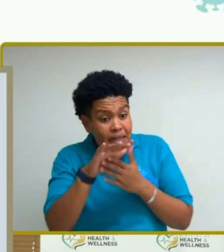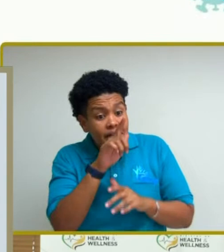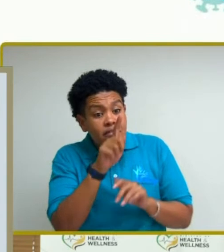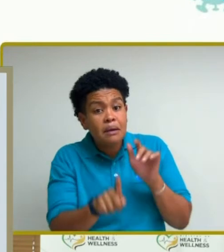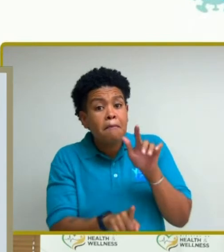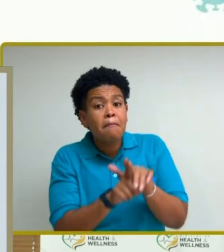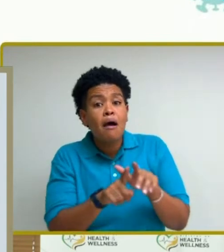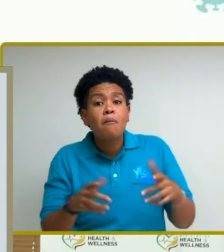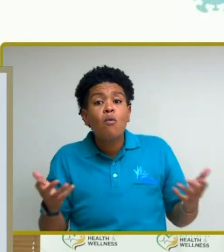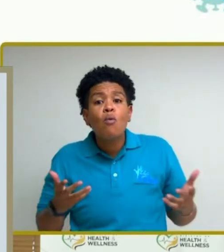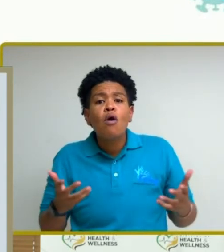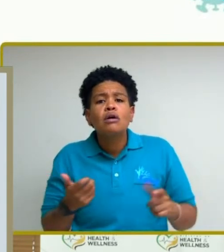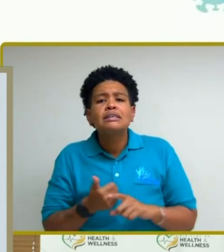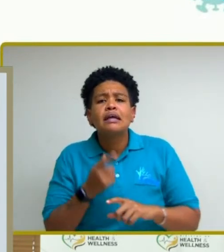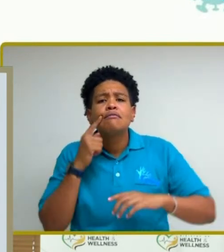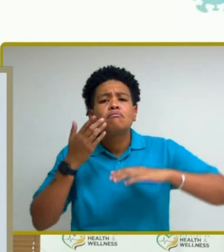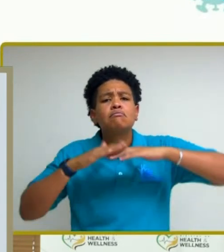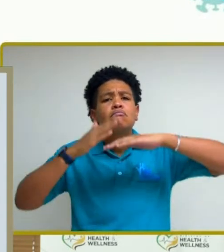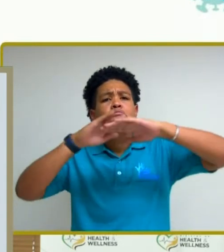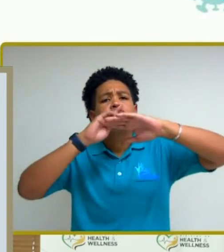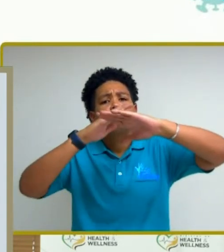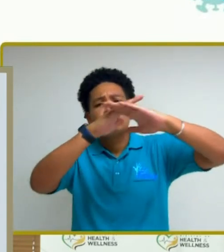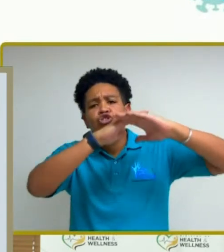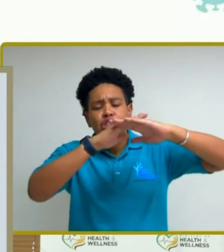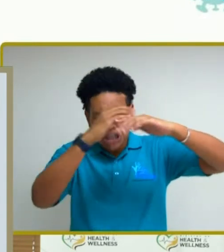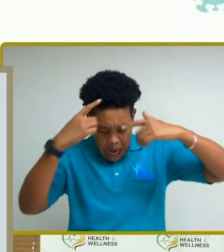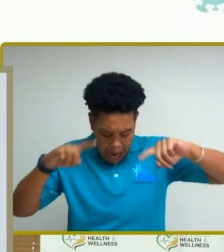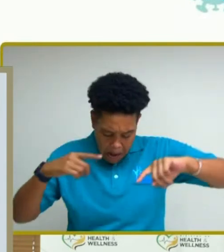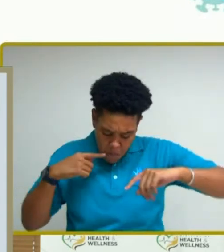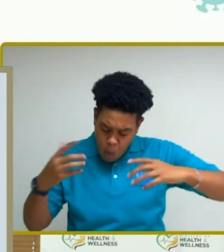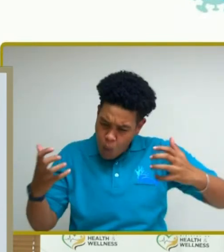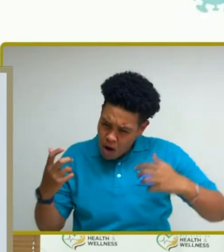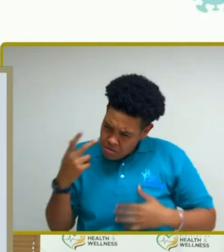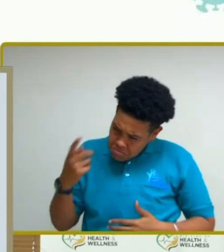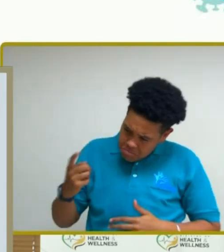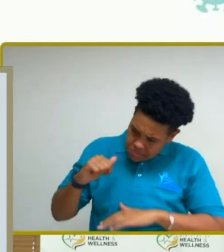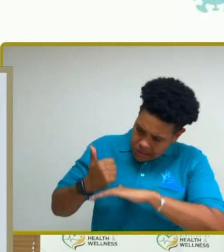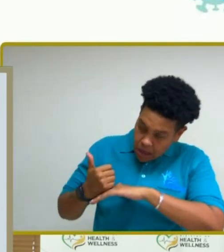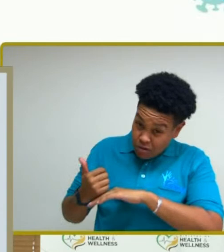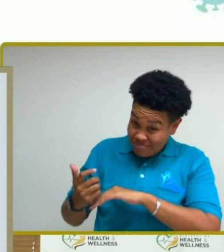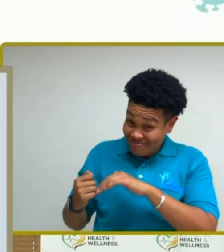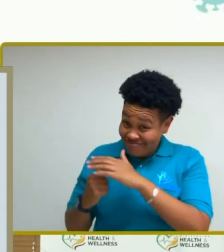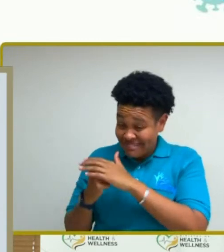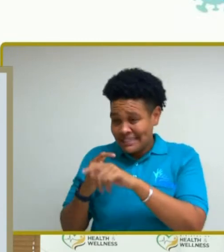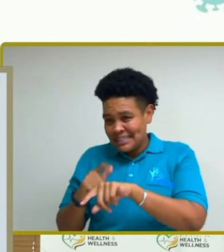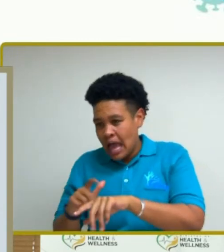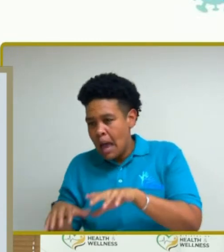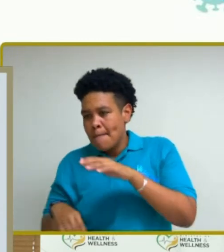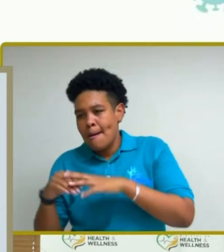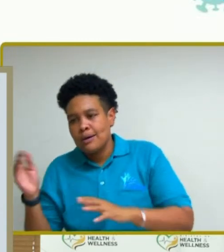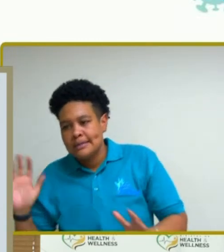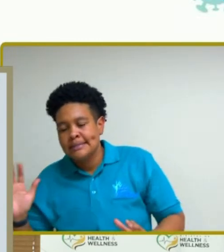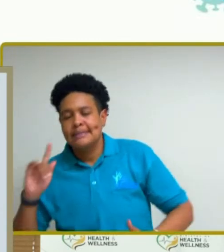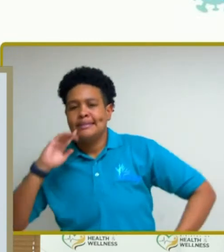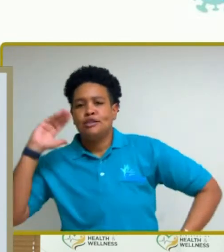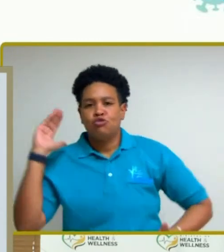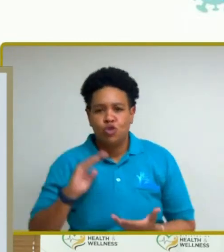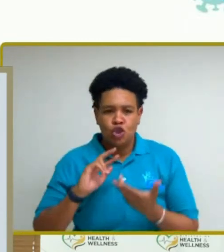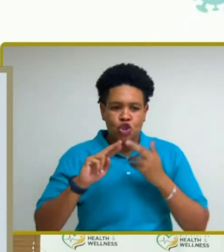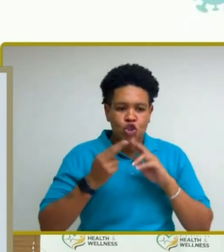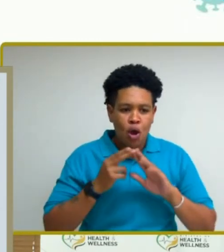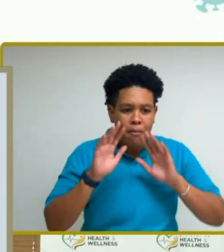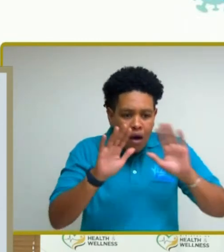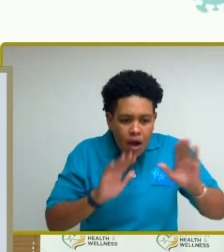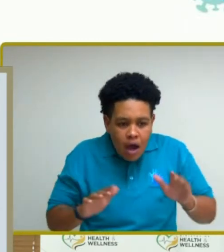out of the increased restrictions that we would have put in place that would have decreased the risk of